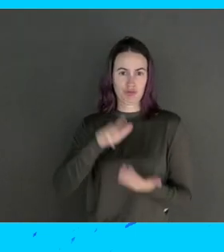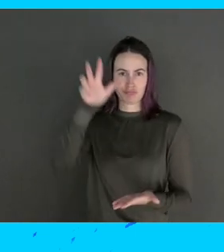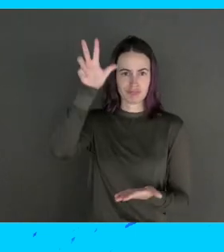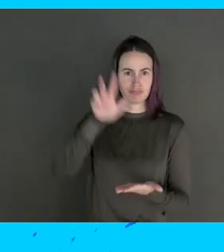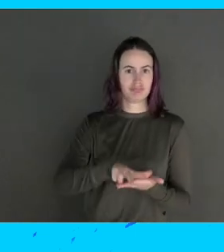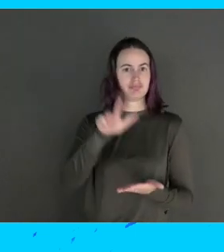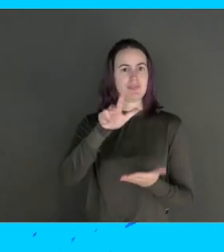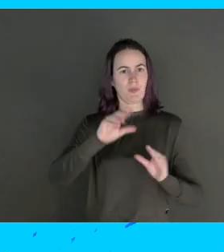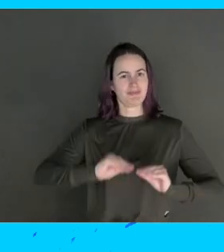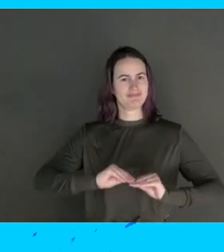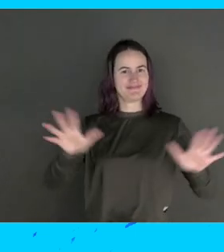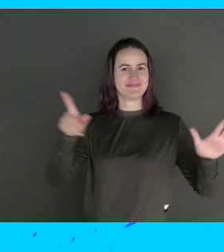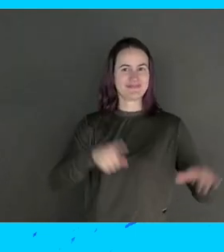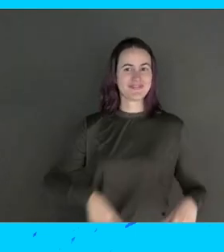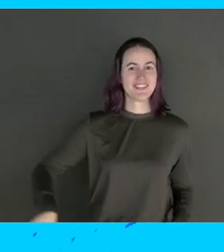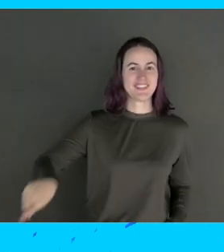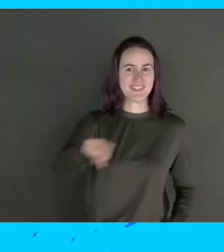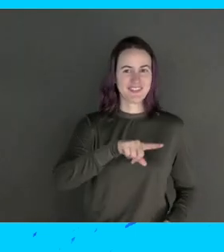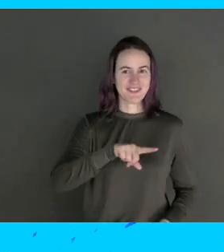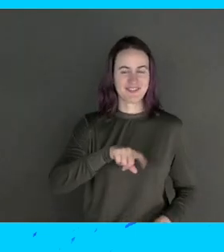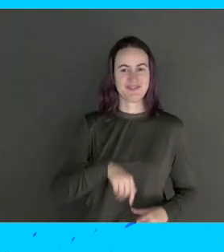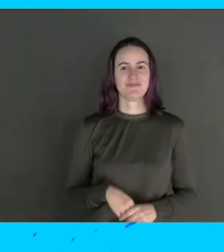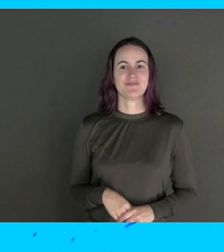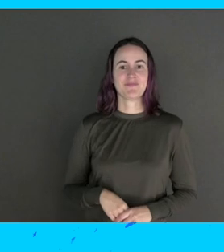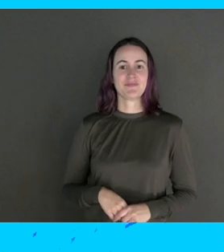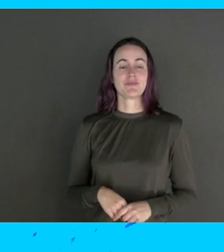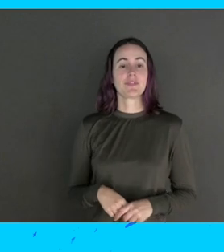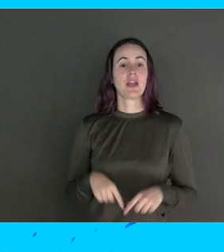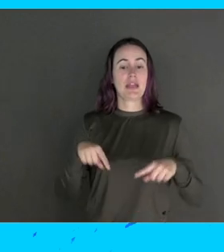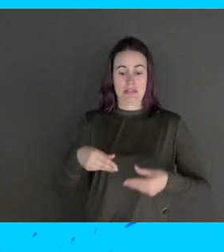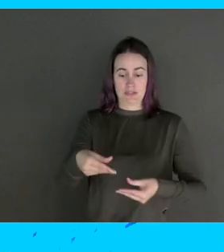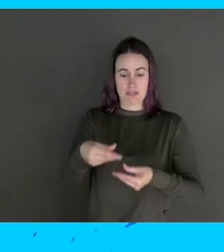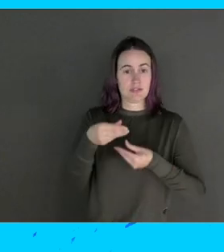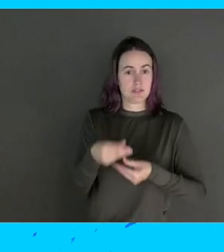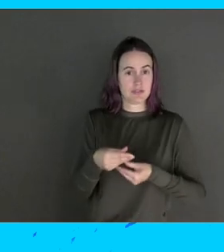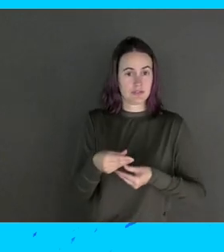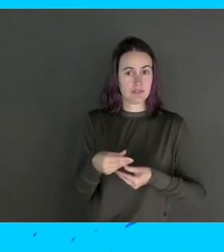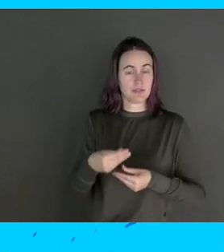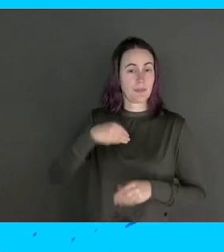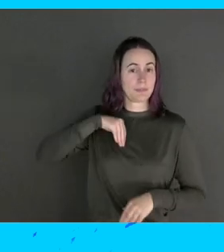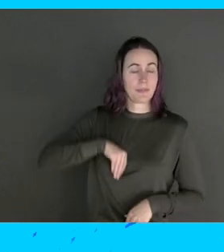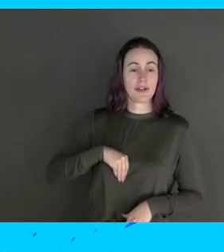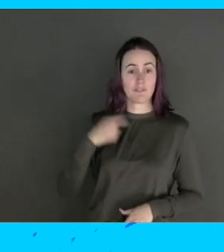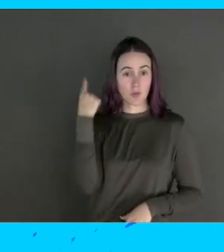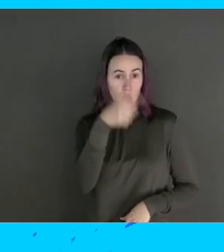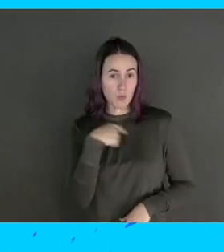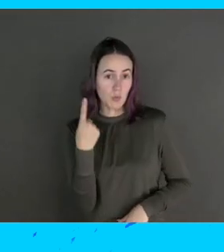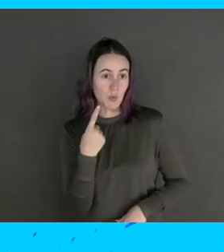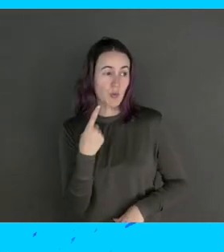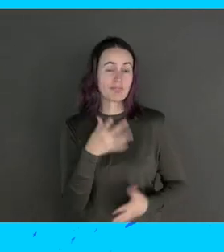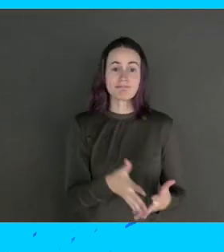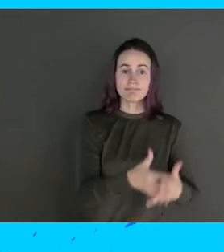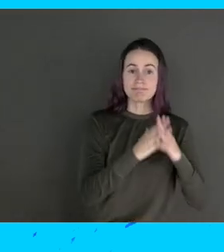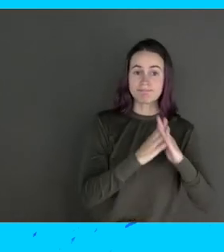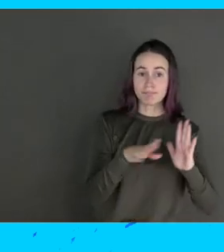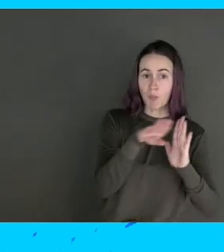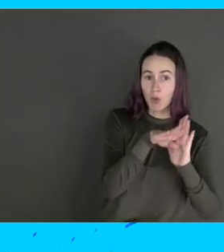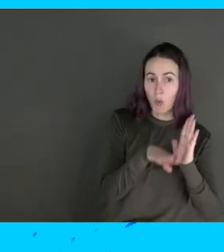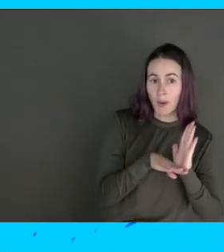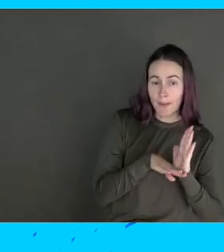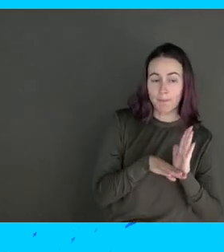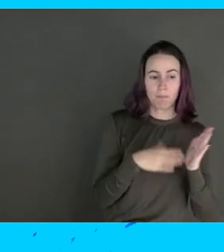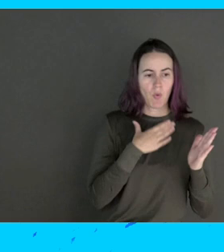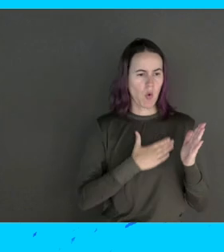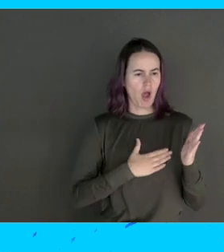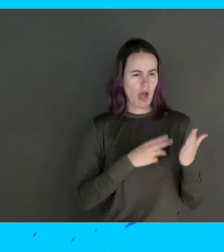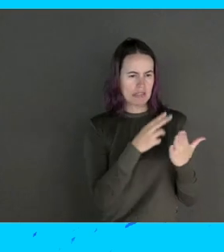soon. This brief will be most useful to programmers who are focused on designing and implementing